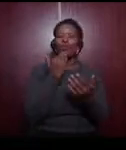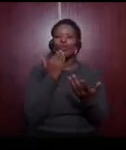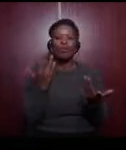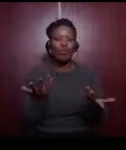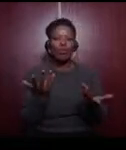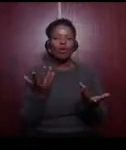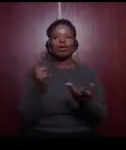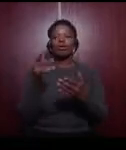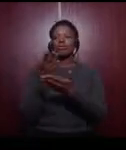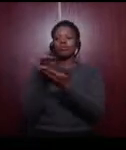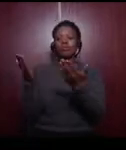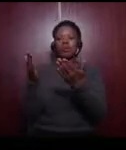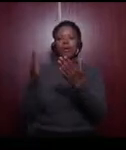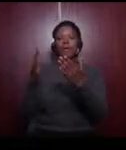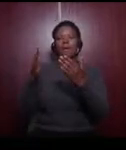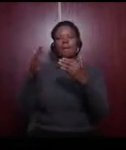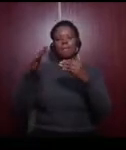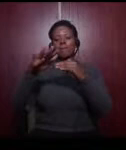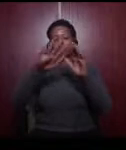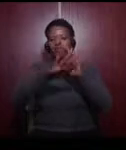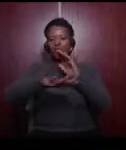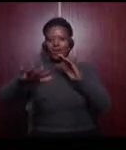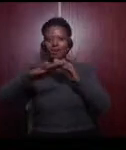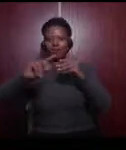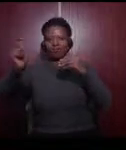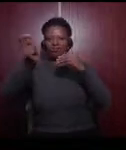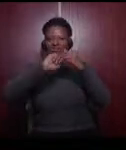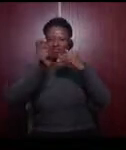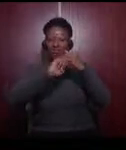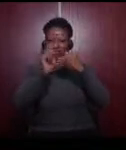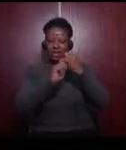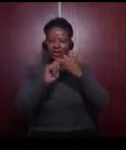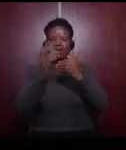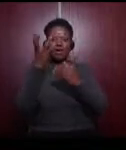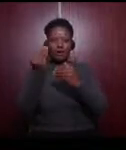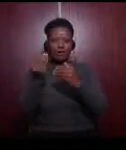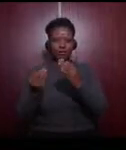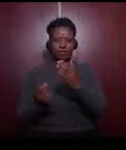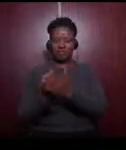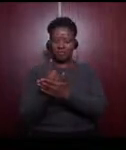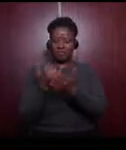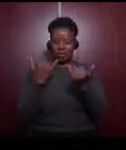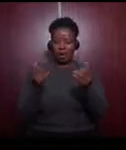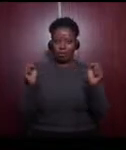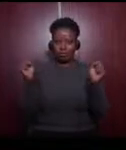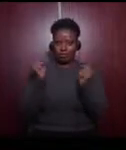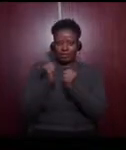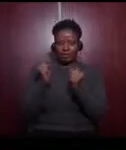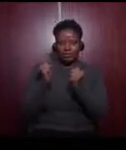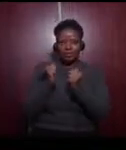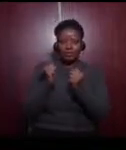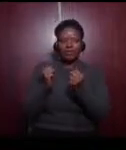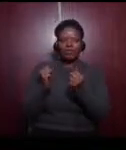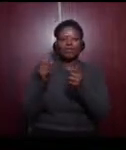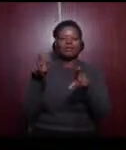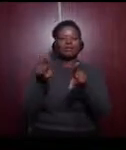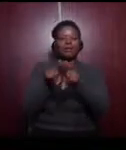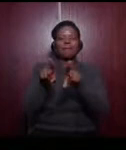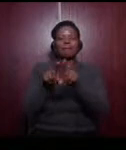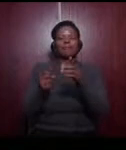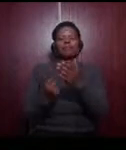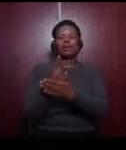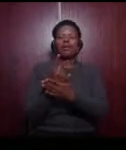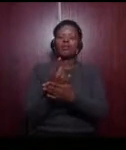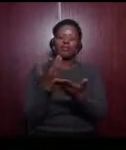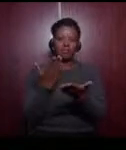They are affected by rain and winter seasons as we are adhered to right now. But then when such things are